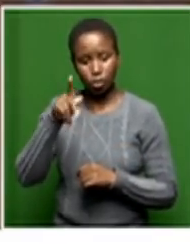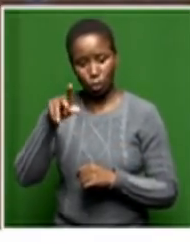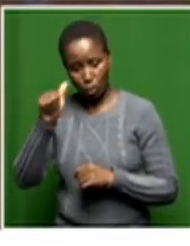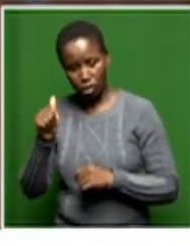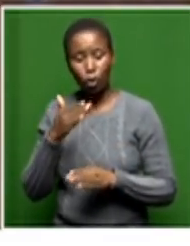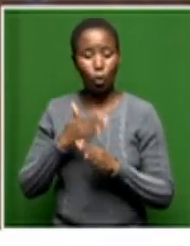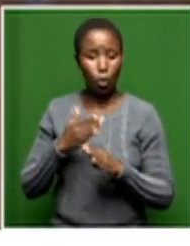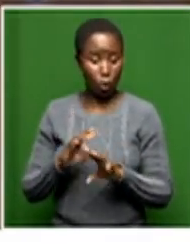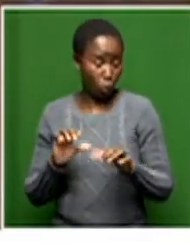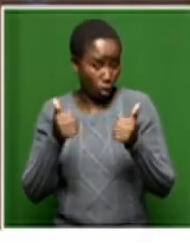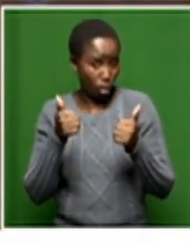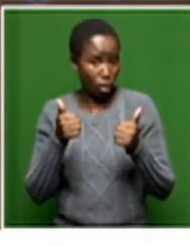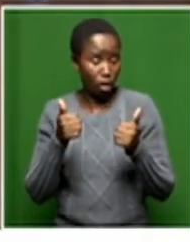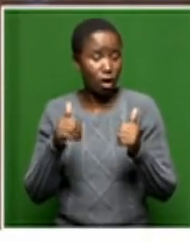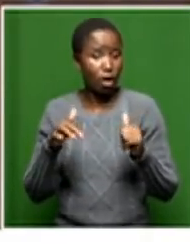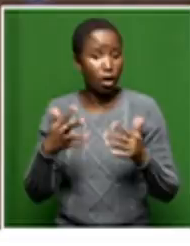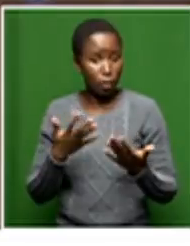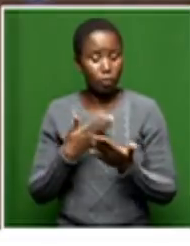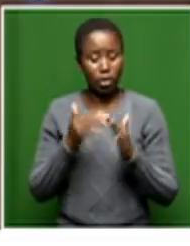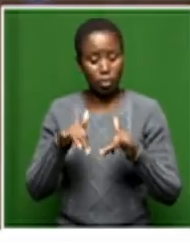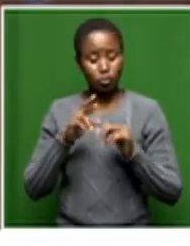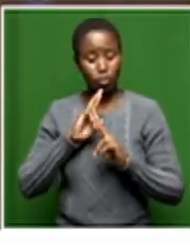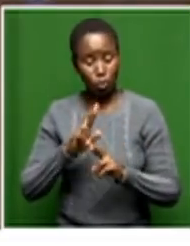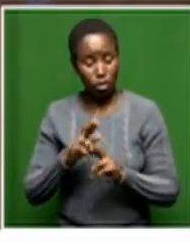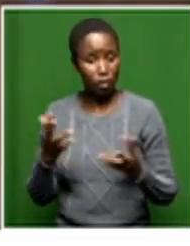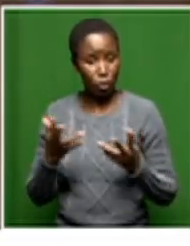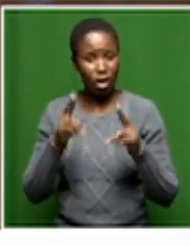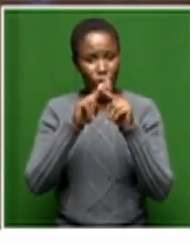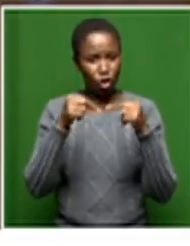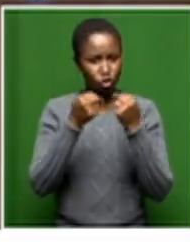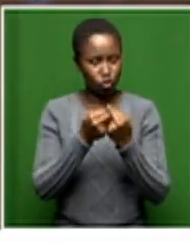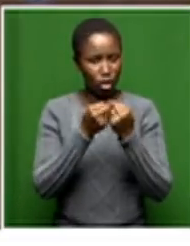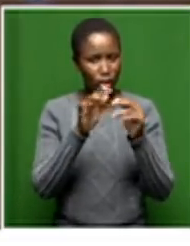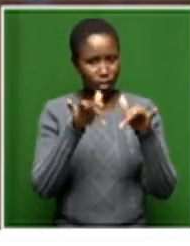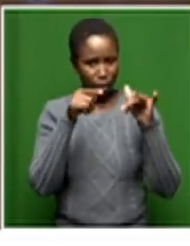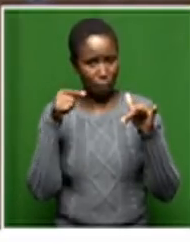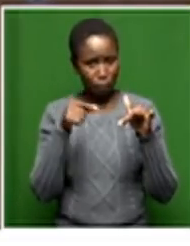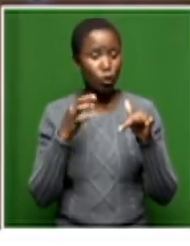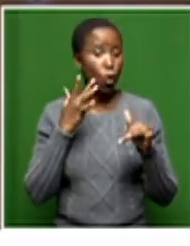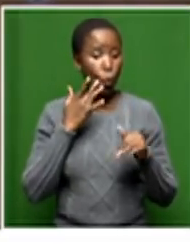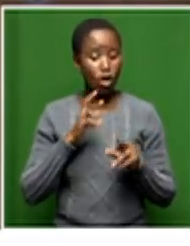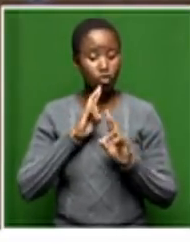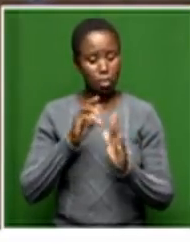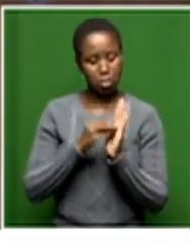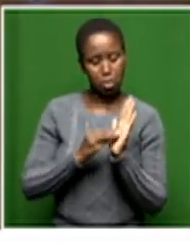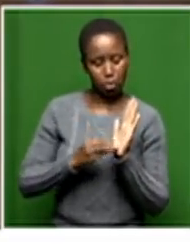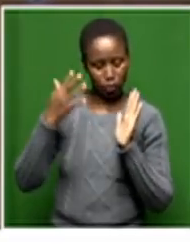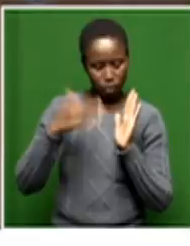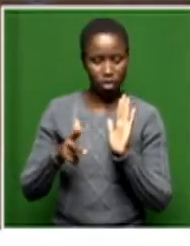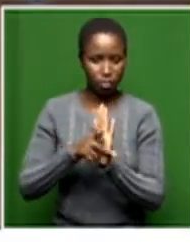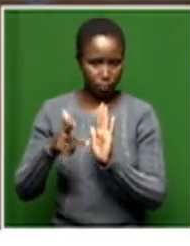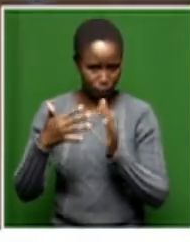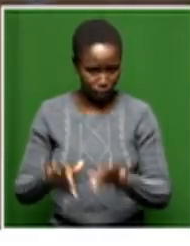of the rules of Parliament, reported to the National Assembly. Once our reports were adopted, they now